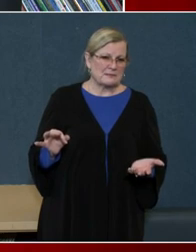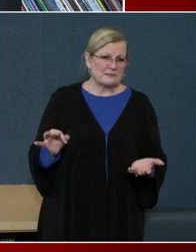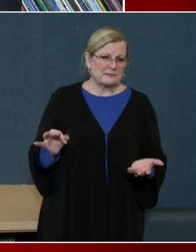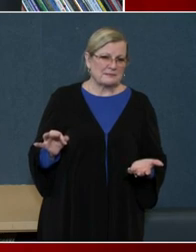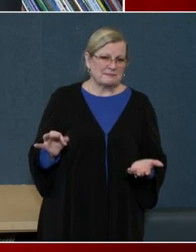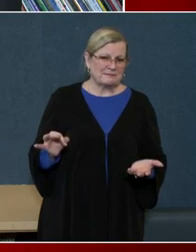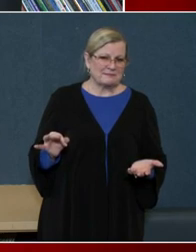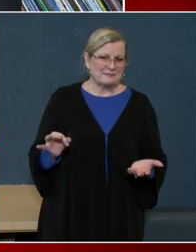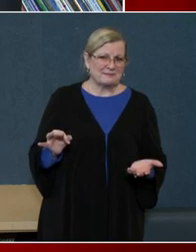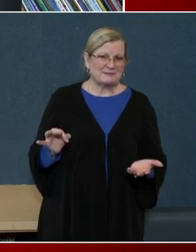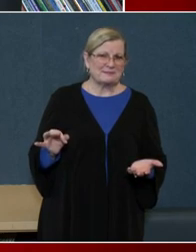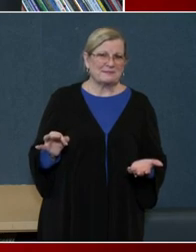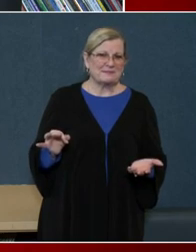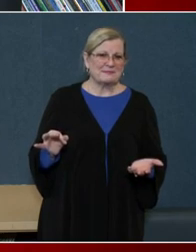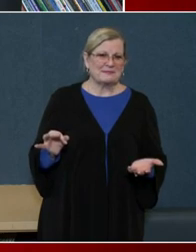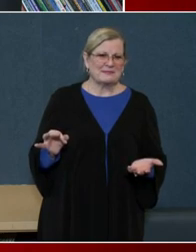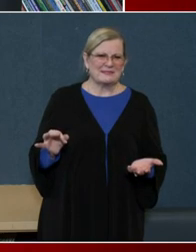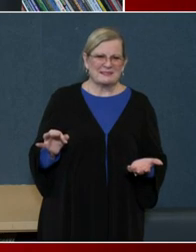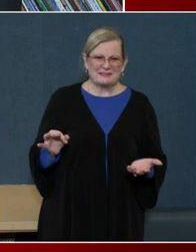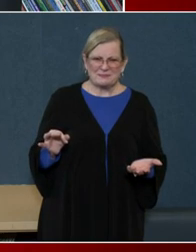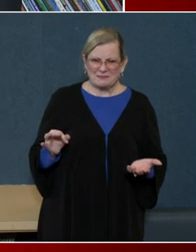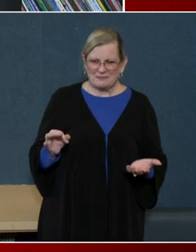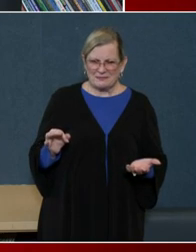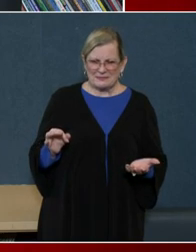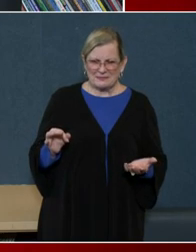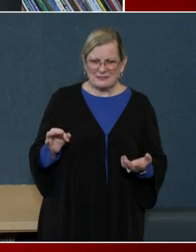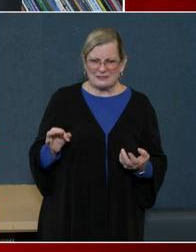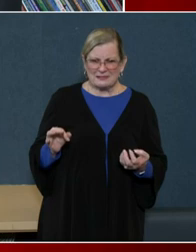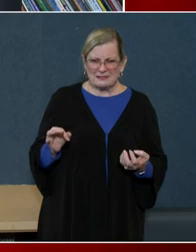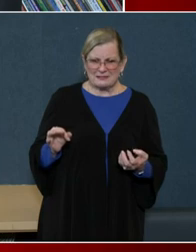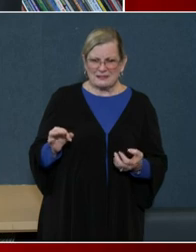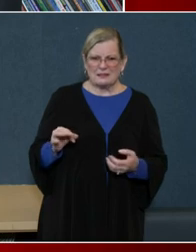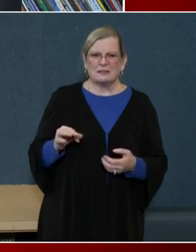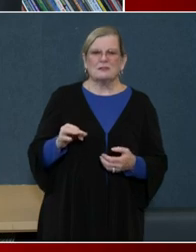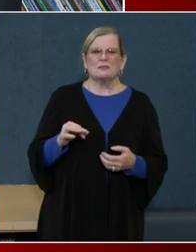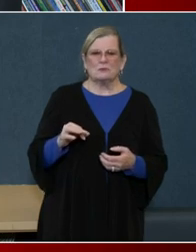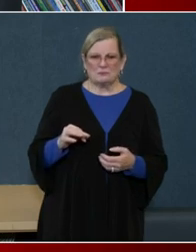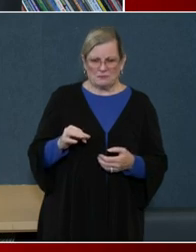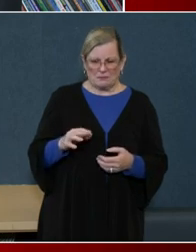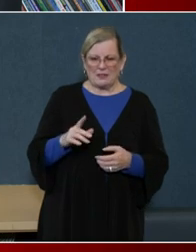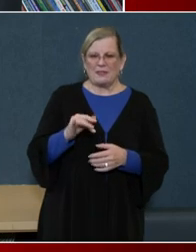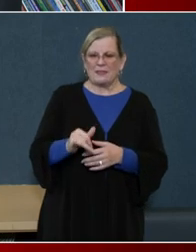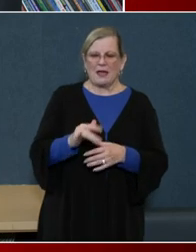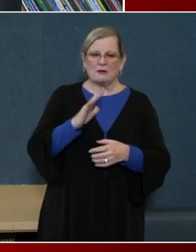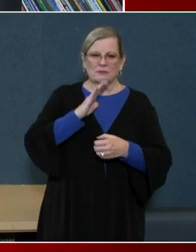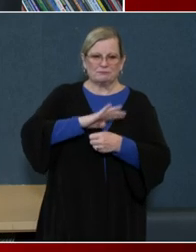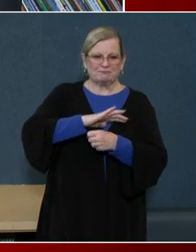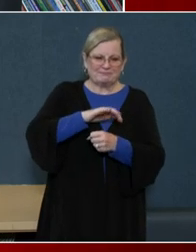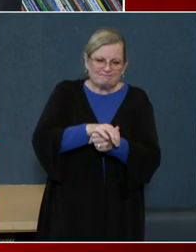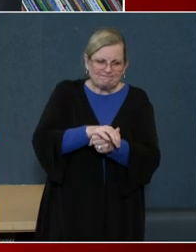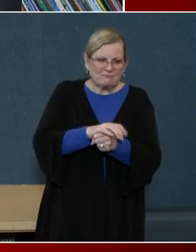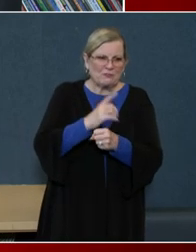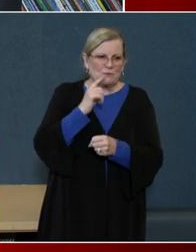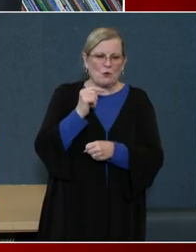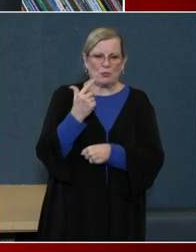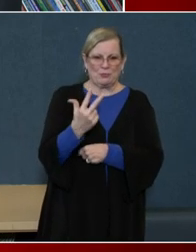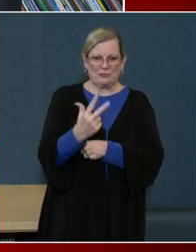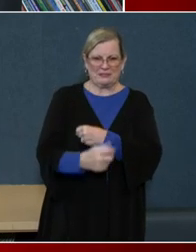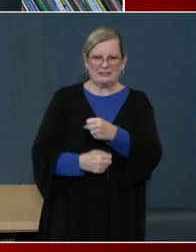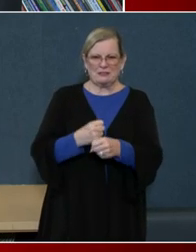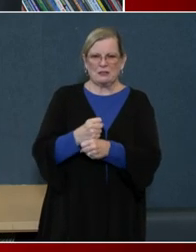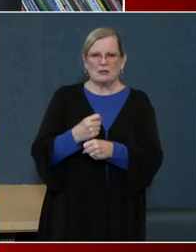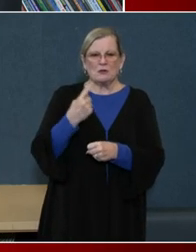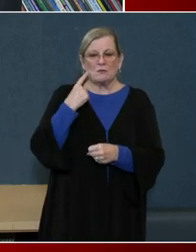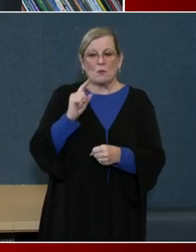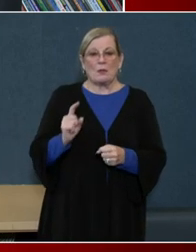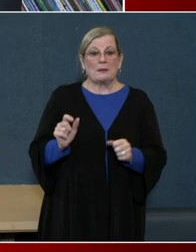3 years, that a landlord cannot ask an eviction history of a prospective tenant, an eviction